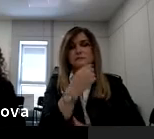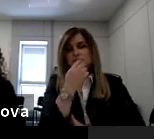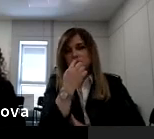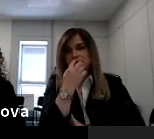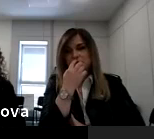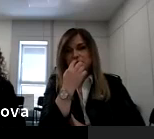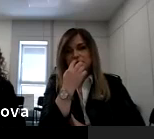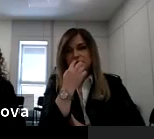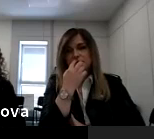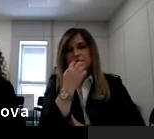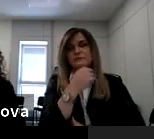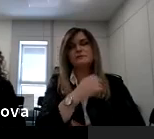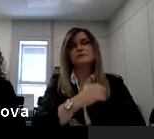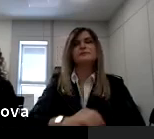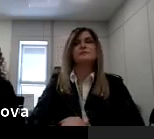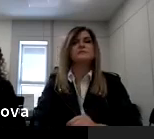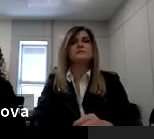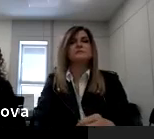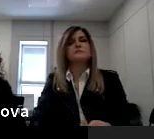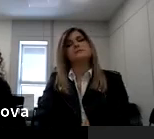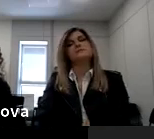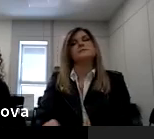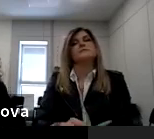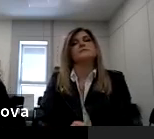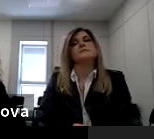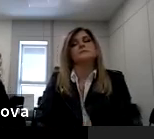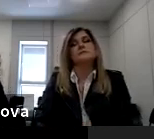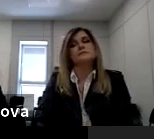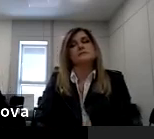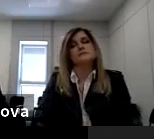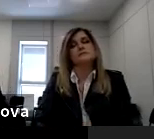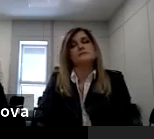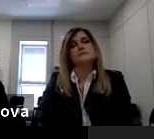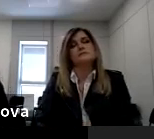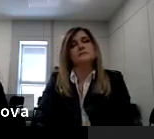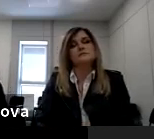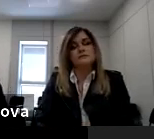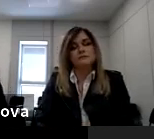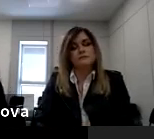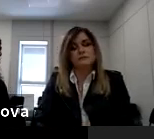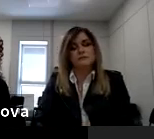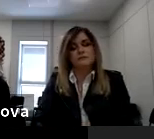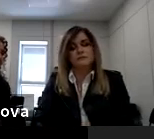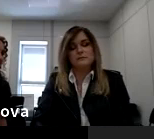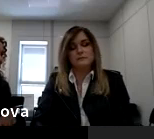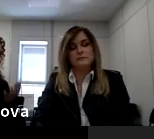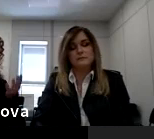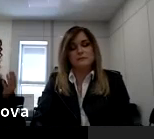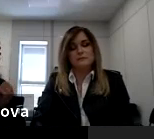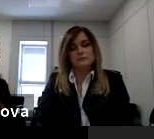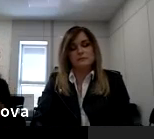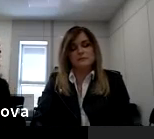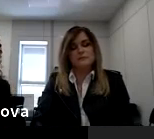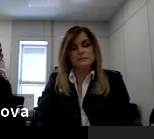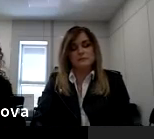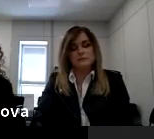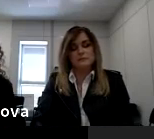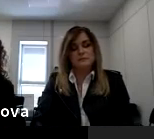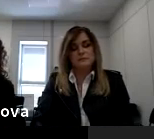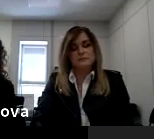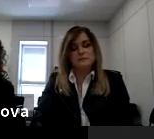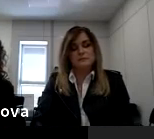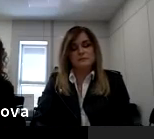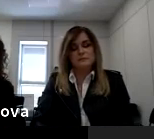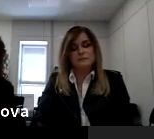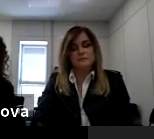it is old line. It still exists. It's still actual. It's still lights very good. The quality of light